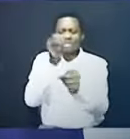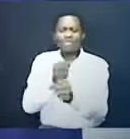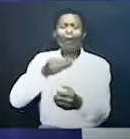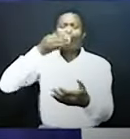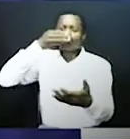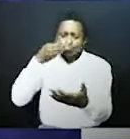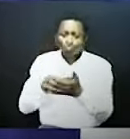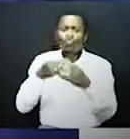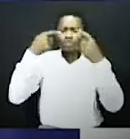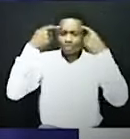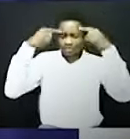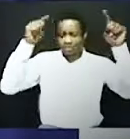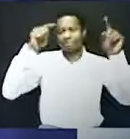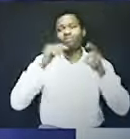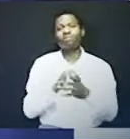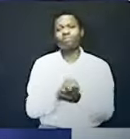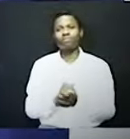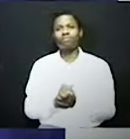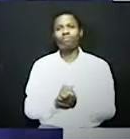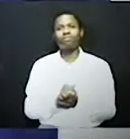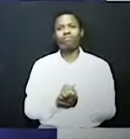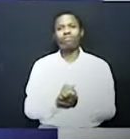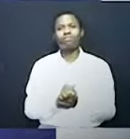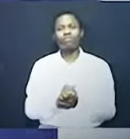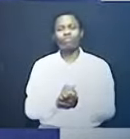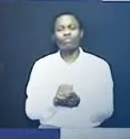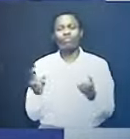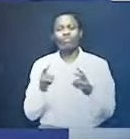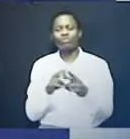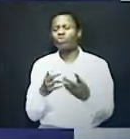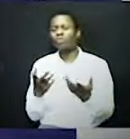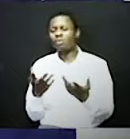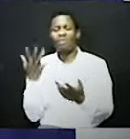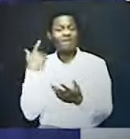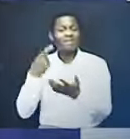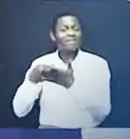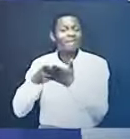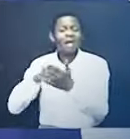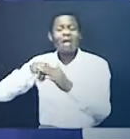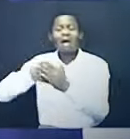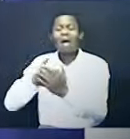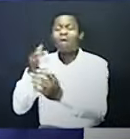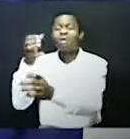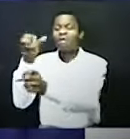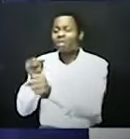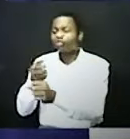success. So we say, how do we achieve good success as